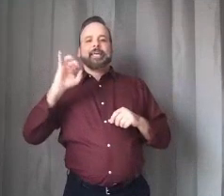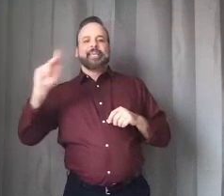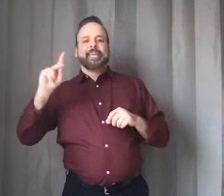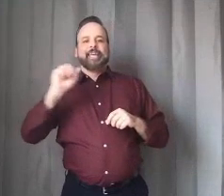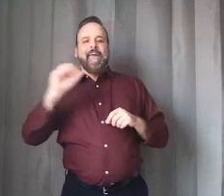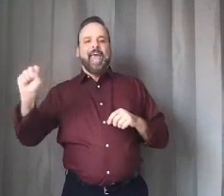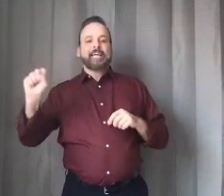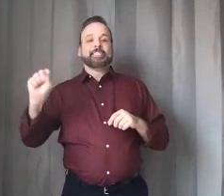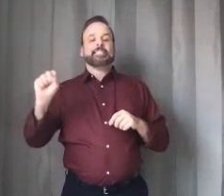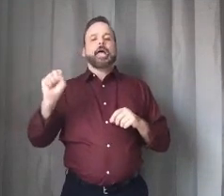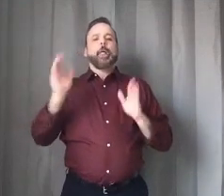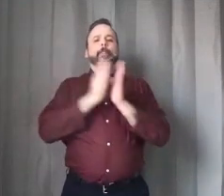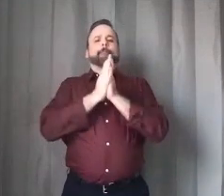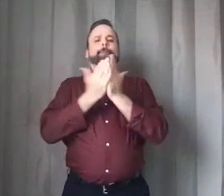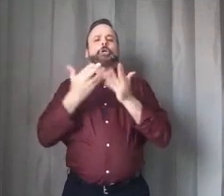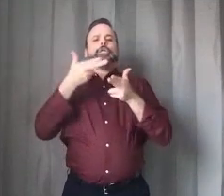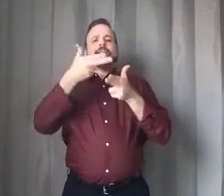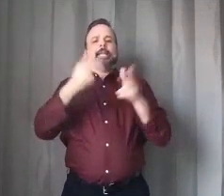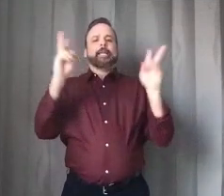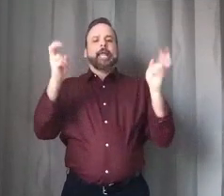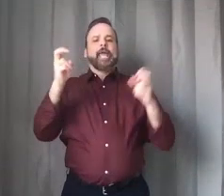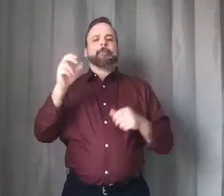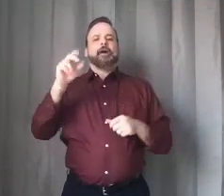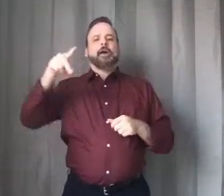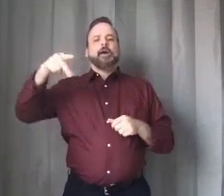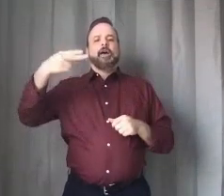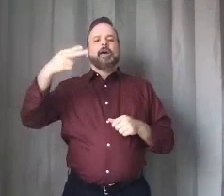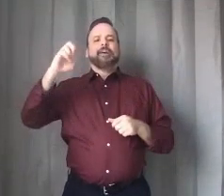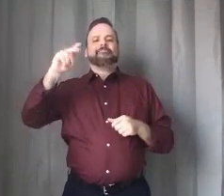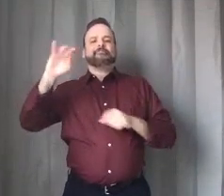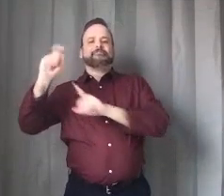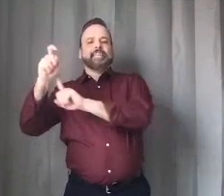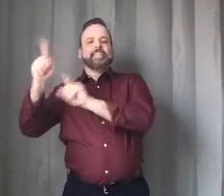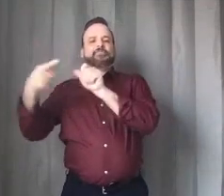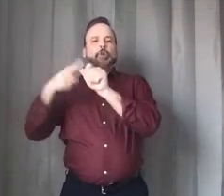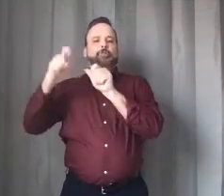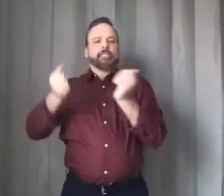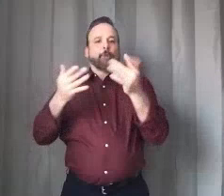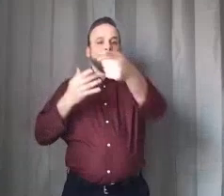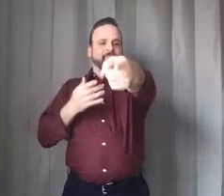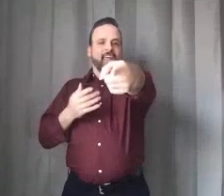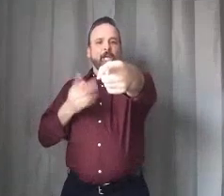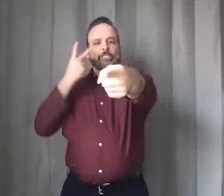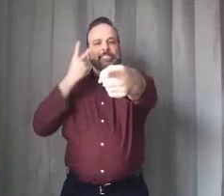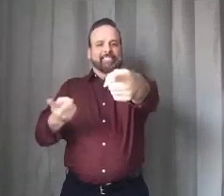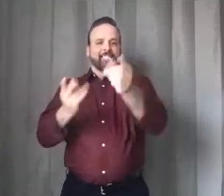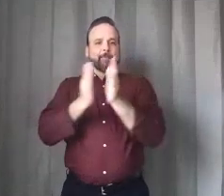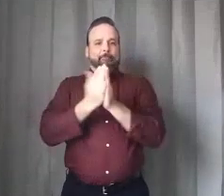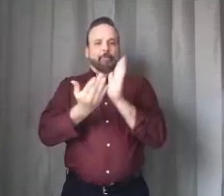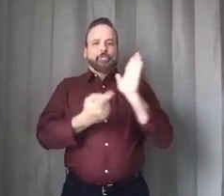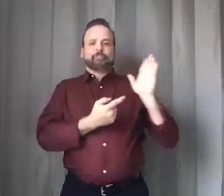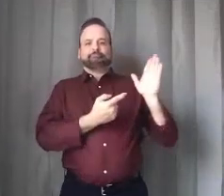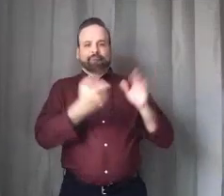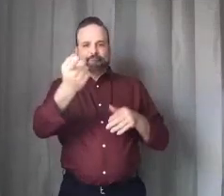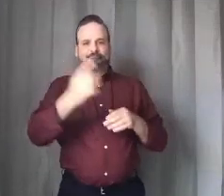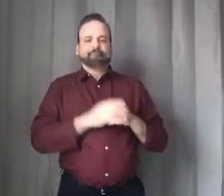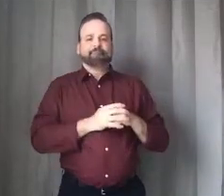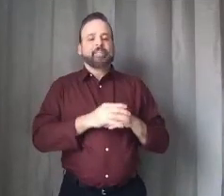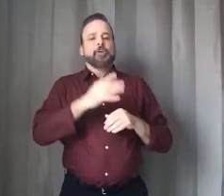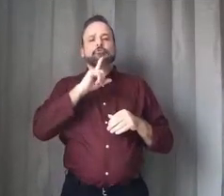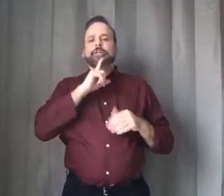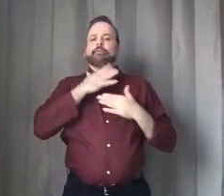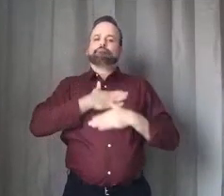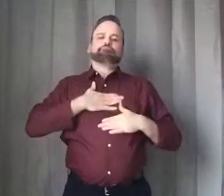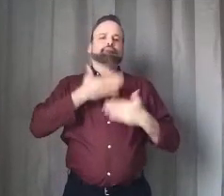Burn. Show the book, A Phoenix First Must Burn. Yes. Yes. So I really appreciate y'all. I love